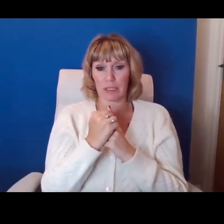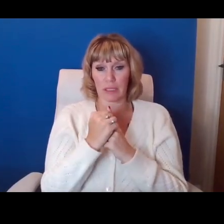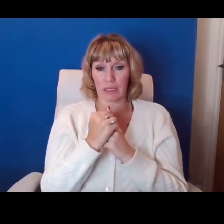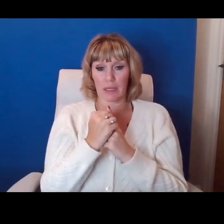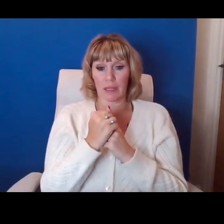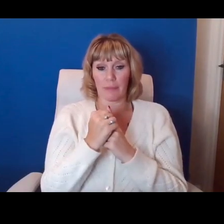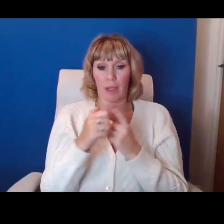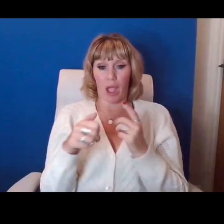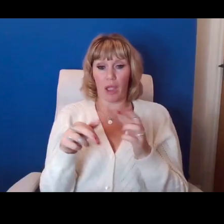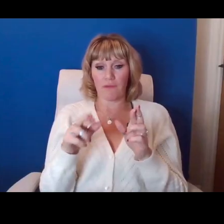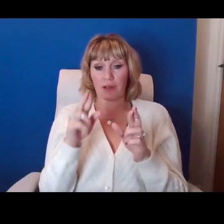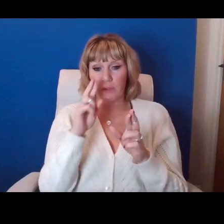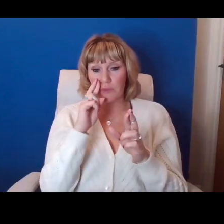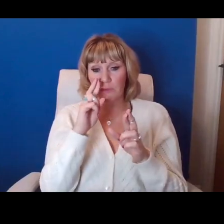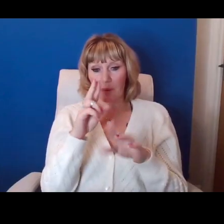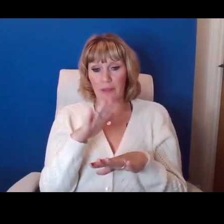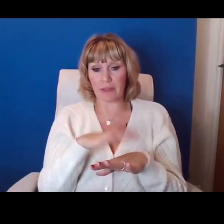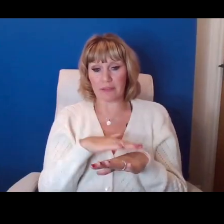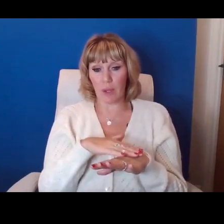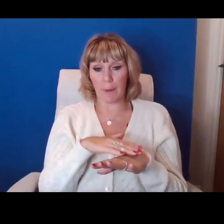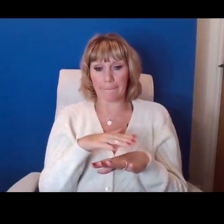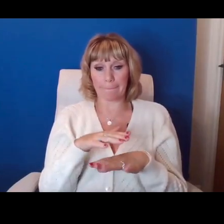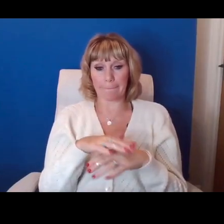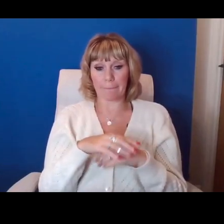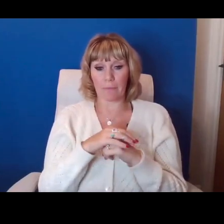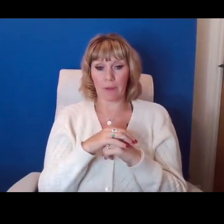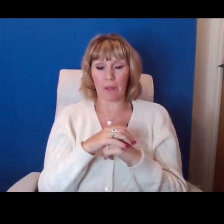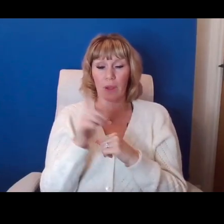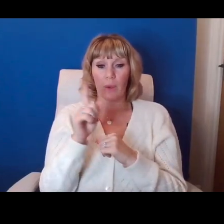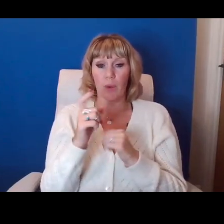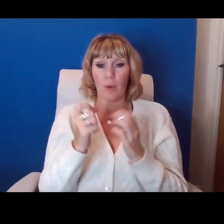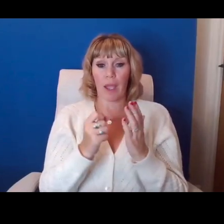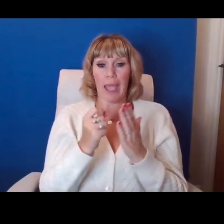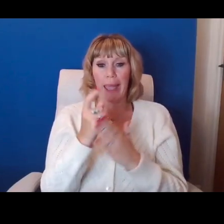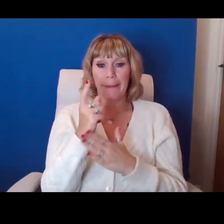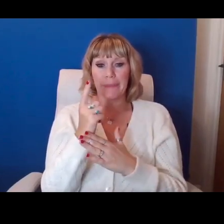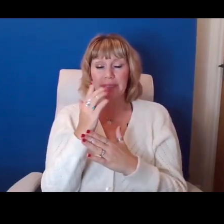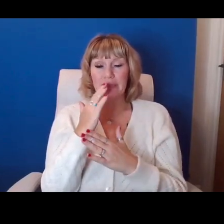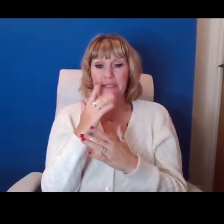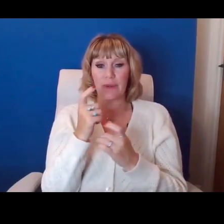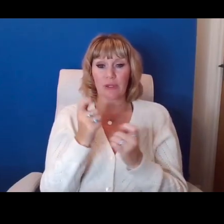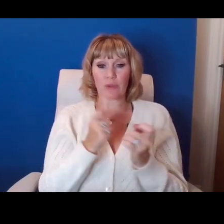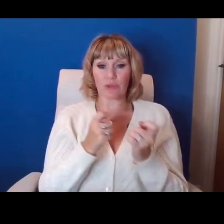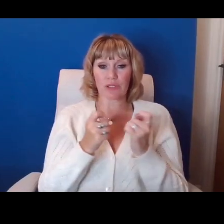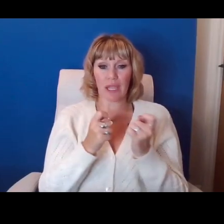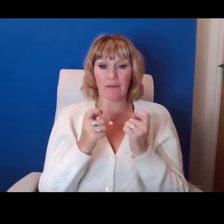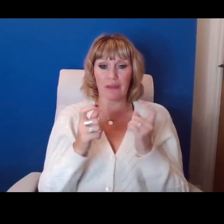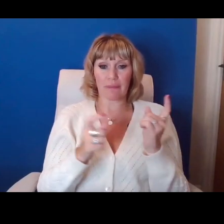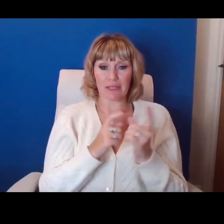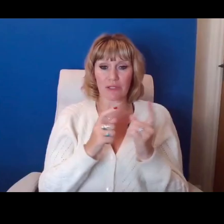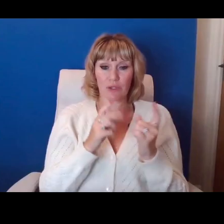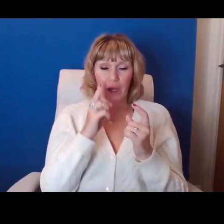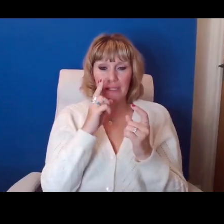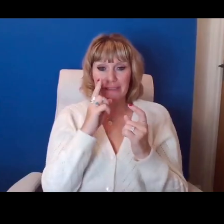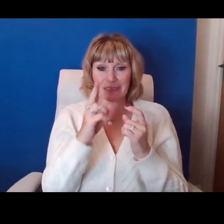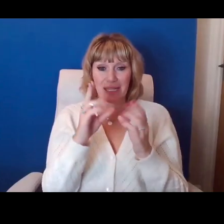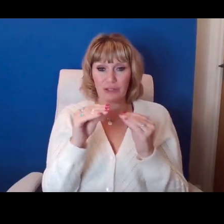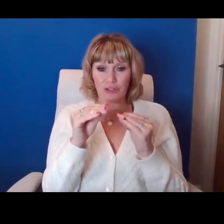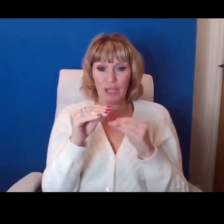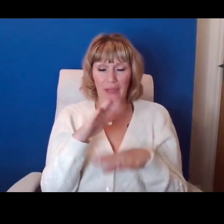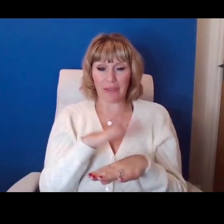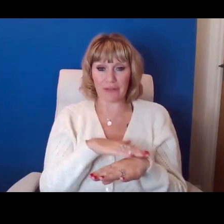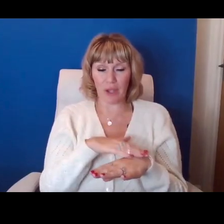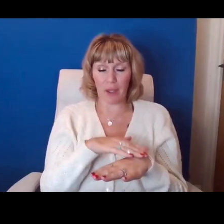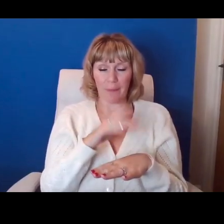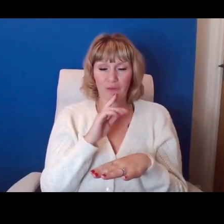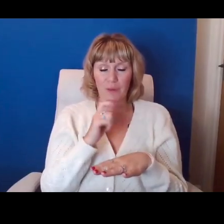you saw it at the time. What happens if you're sharing a screen and running the meeting is you can't actually see the chat at the time. Otherwise, I would have come back to